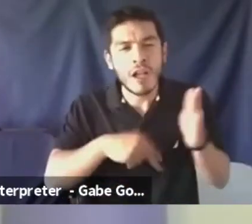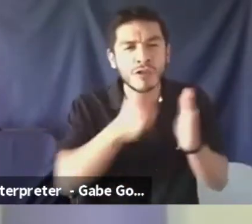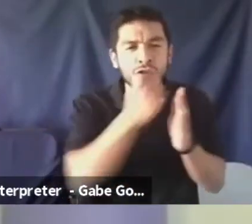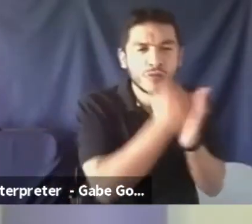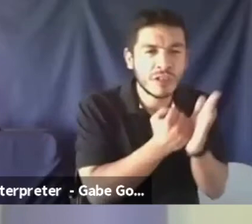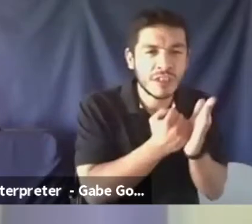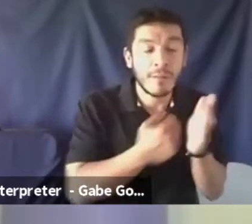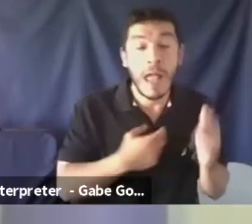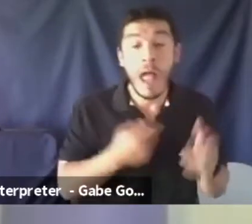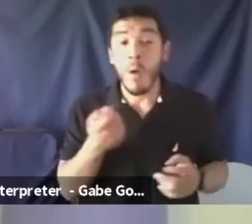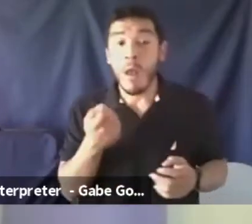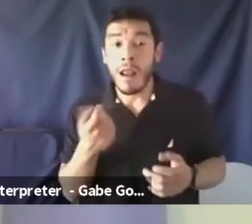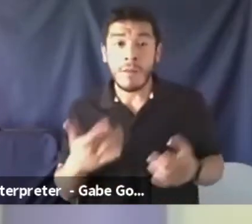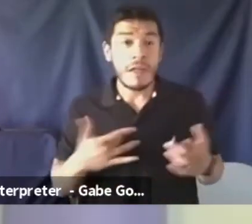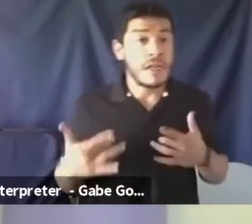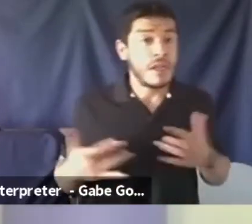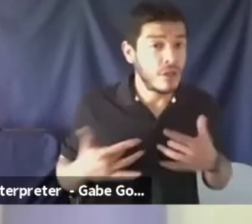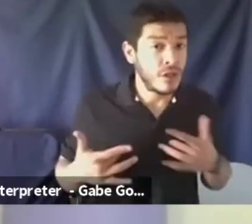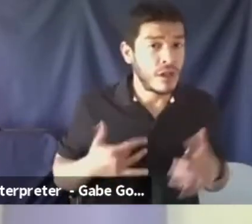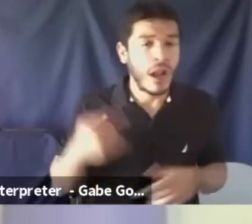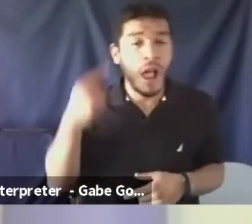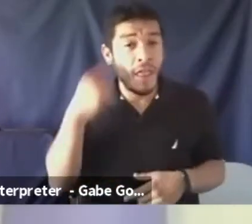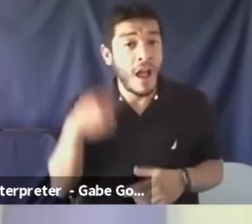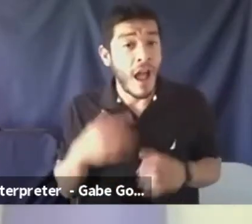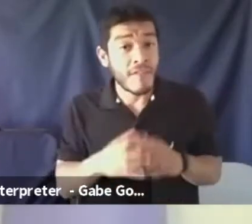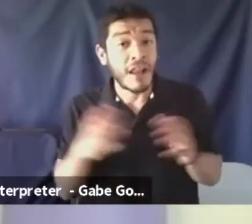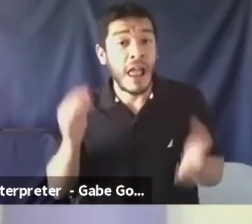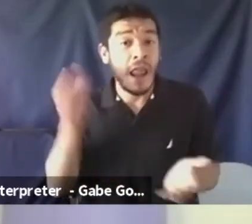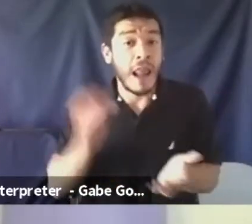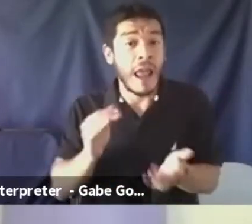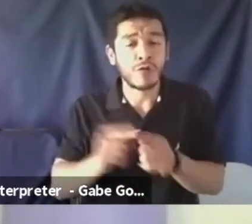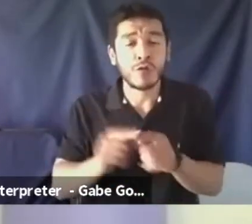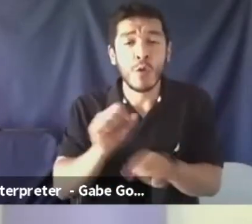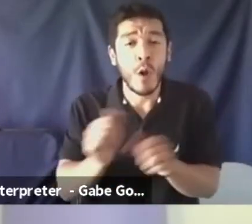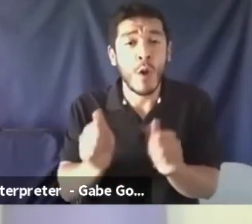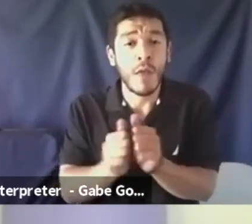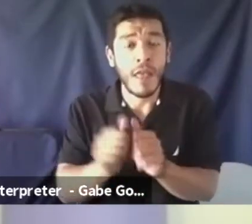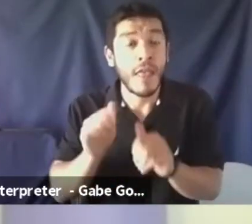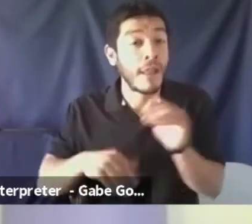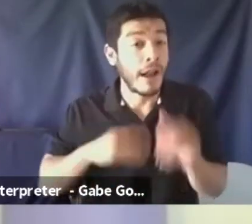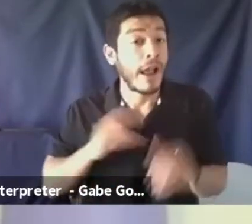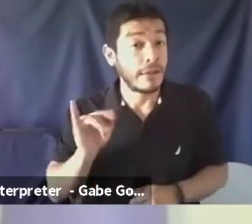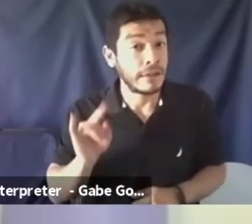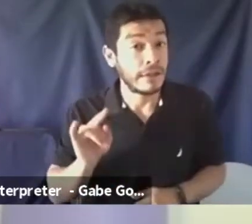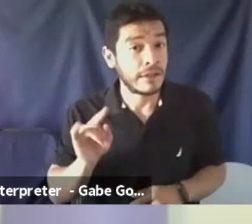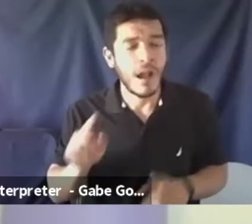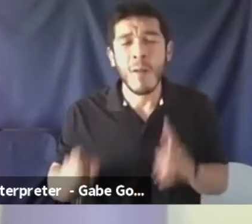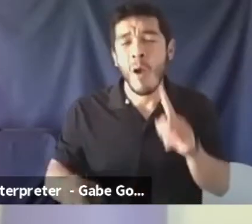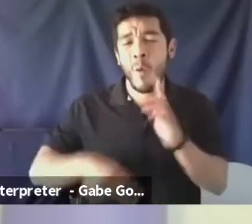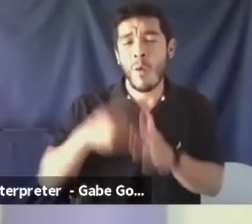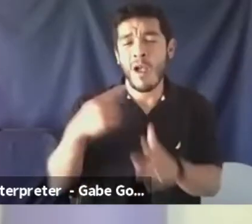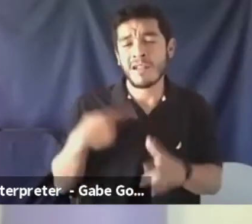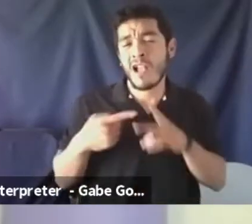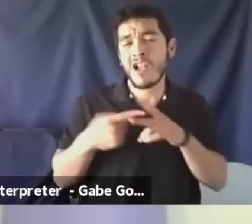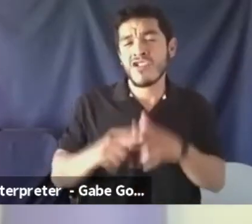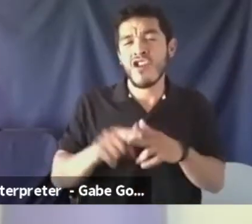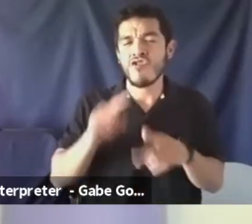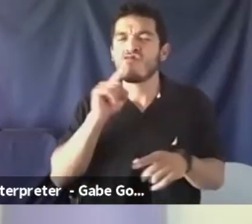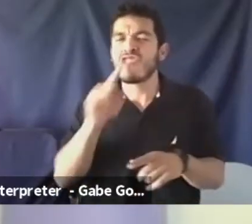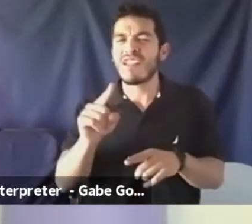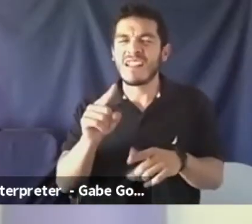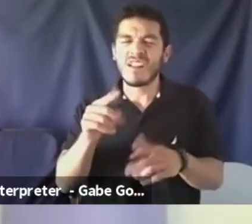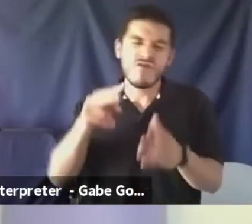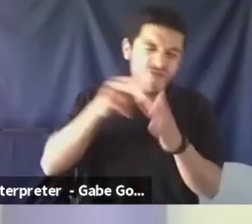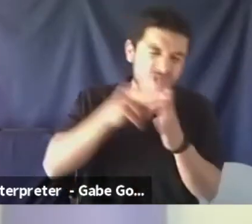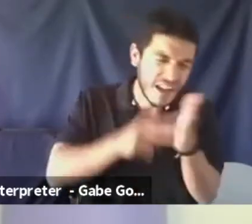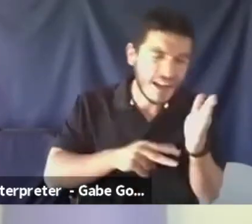little concerned and thought I would have a lot less to work with than I did. Once you start diving into, Chairman Fred's